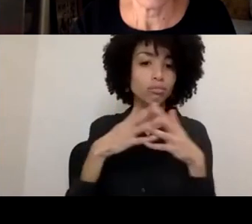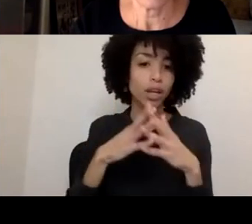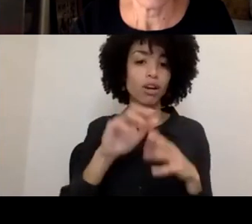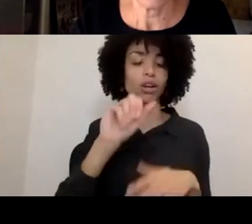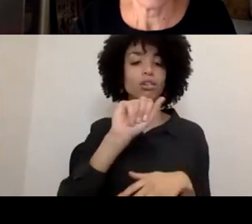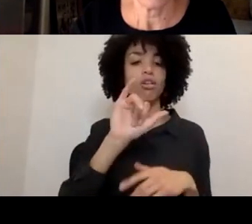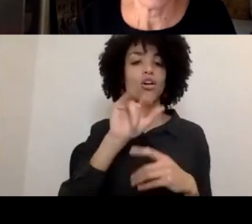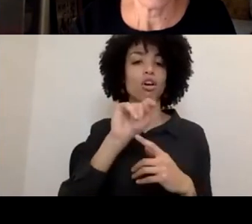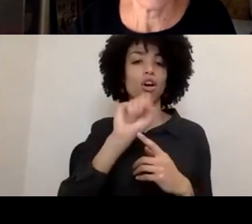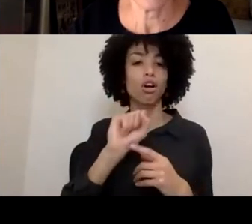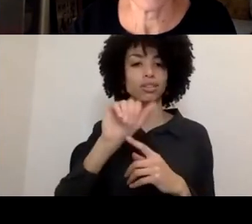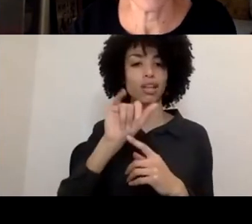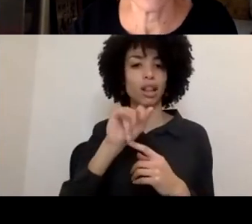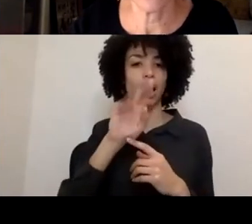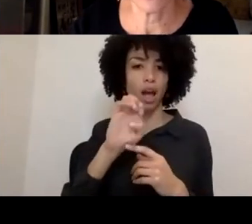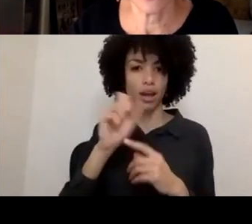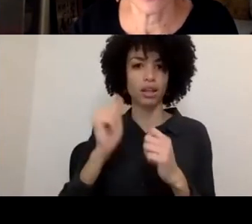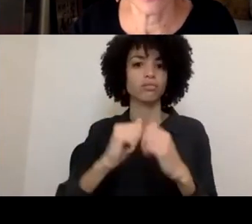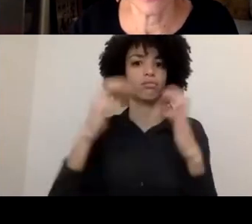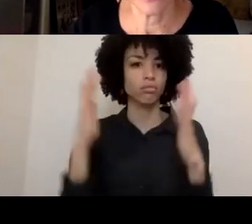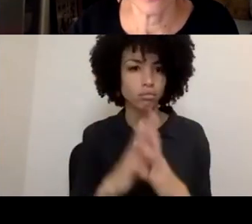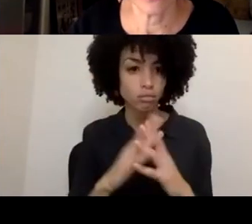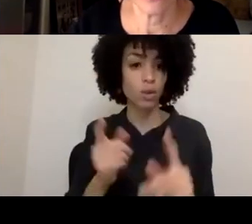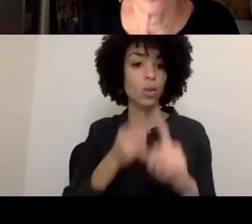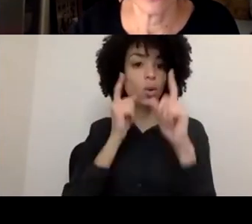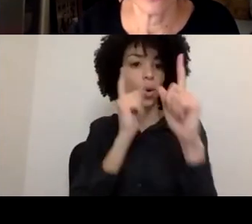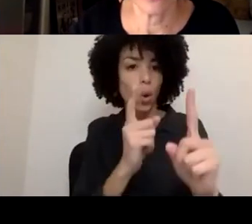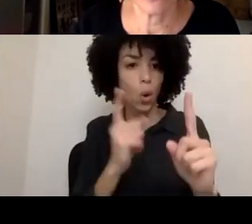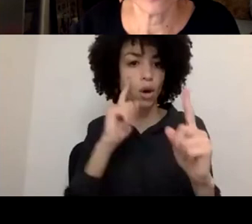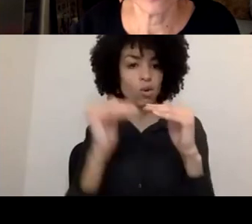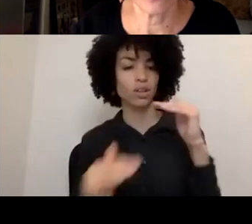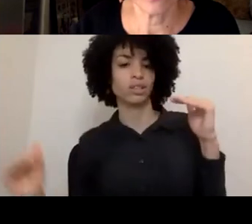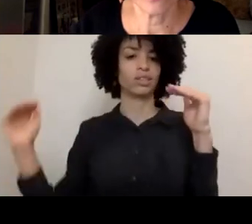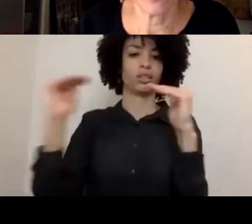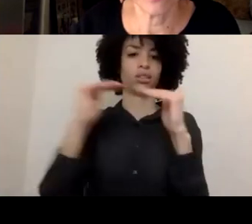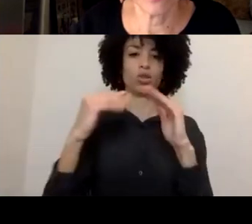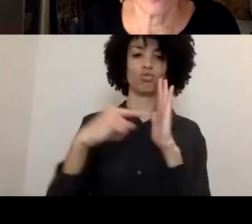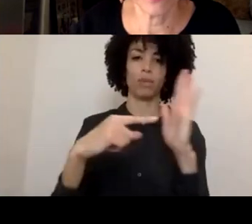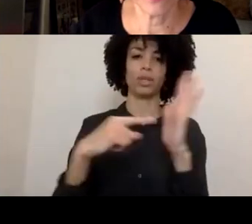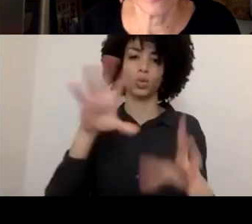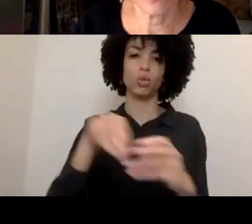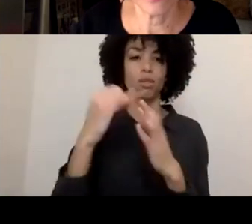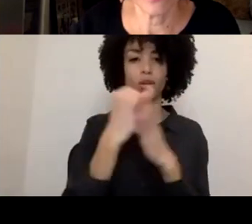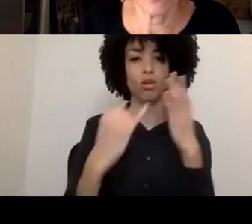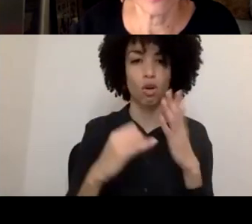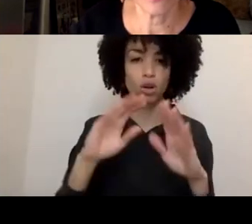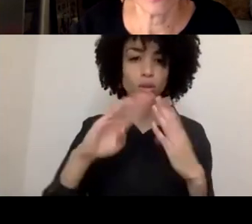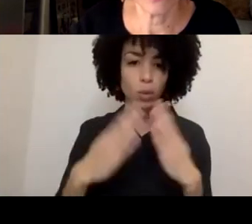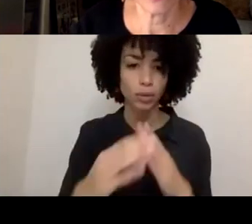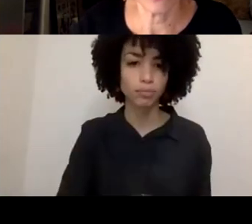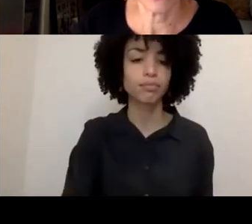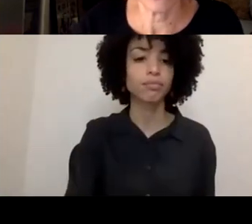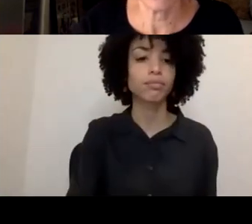opportunities in the arts. This panel is the third and final program in a three-part series co-presented by the Shelley and Donald Rubin